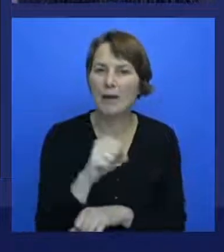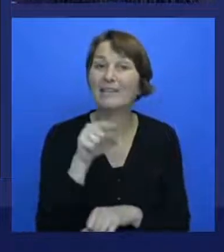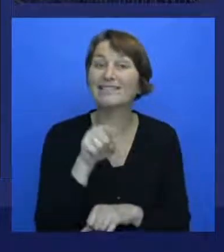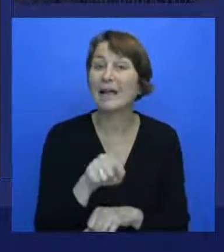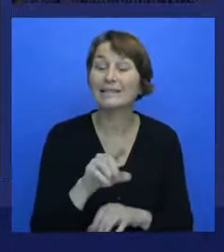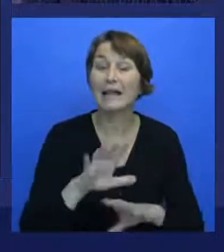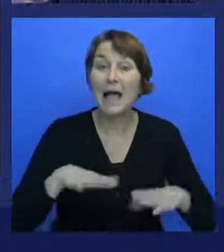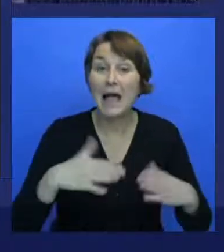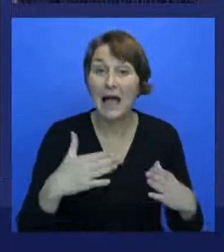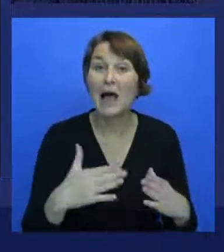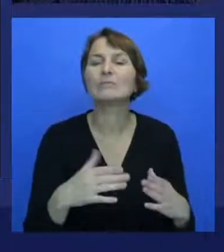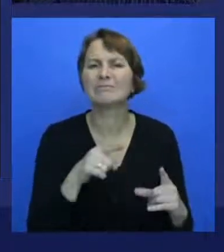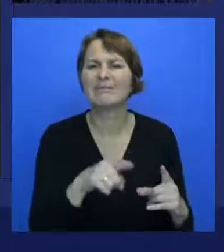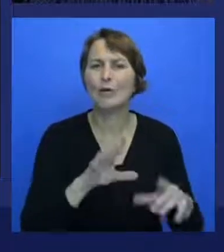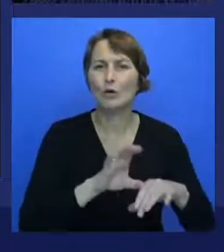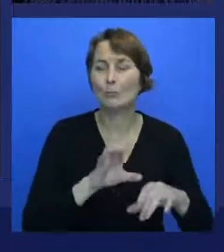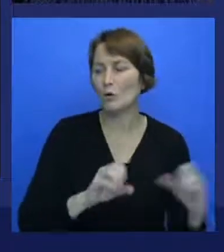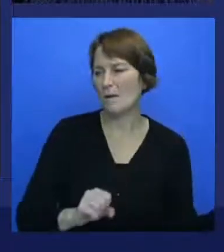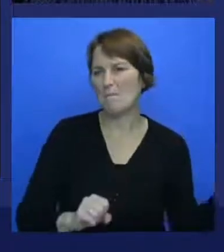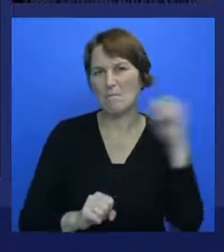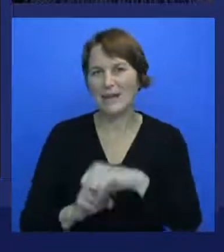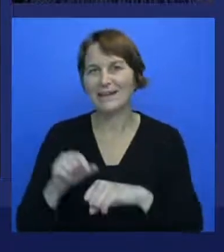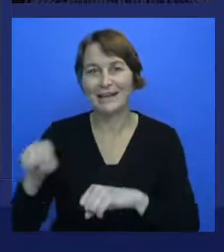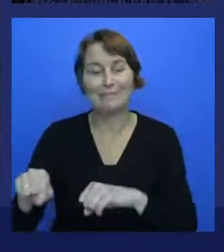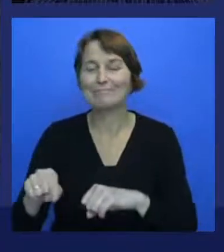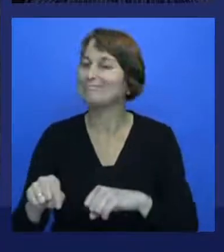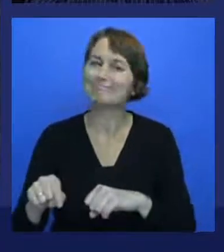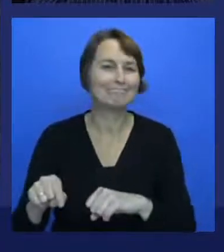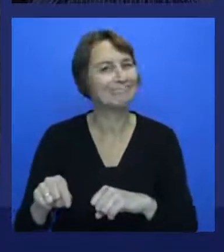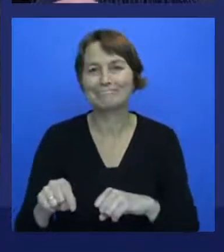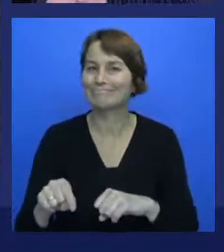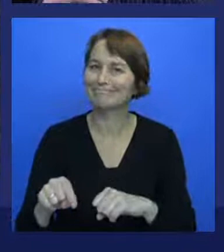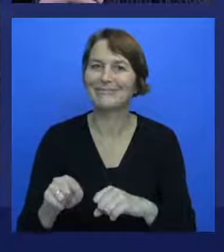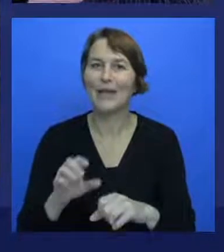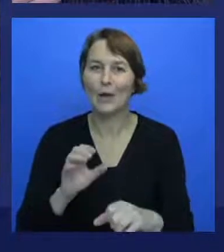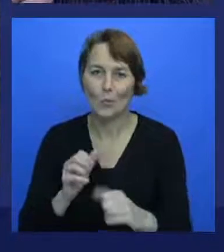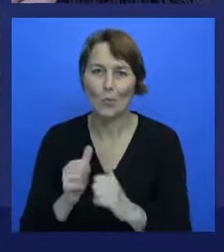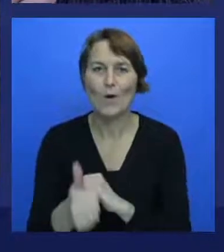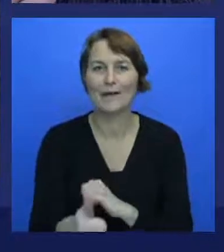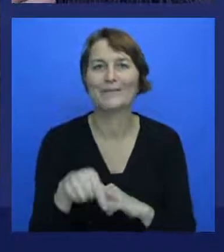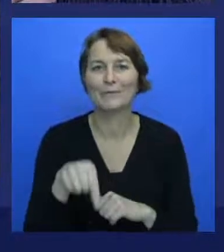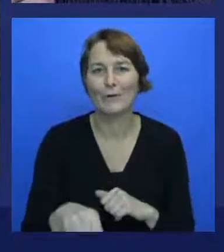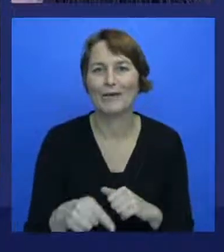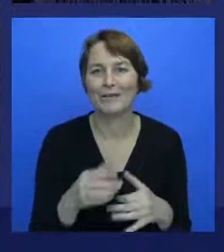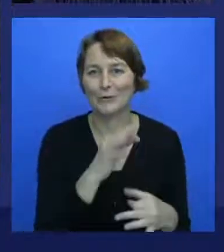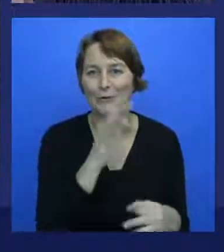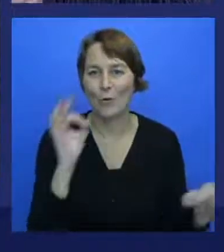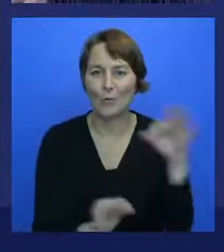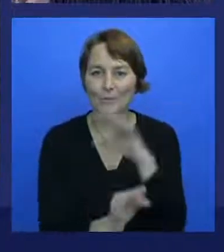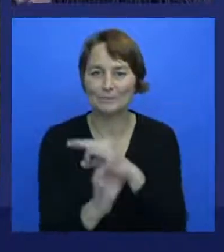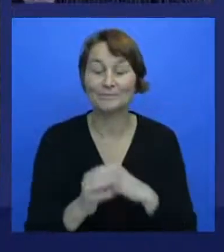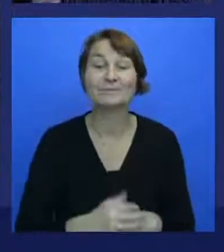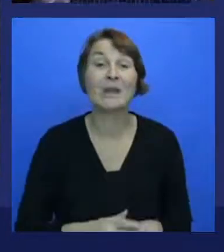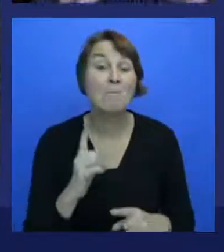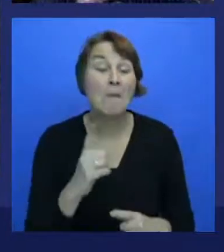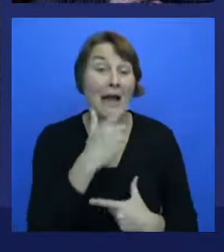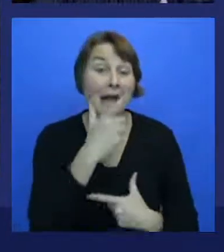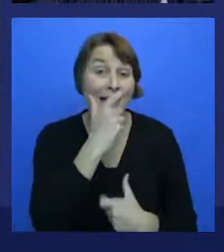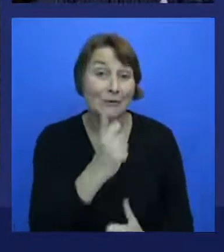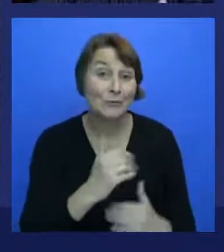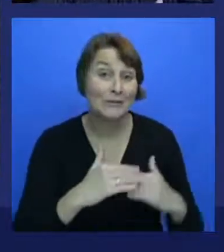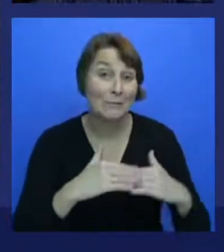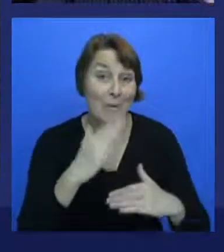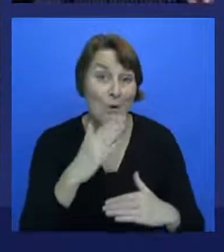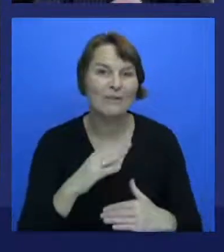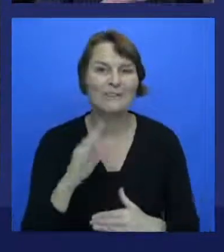Another ascendant moment, but they didn't stop there. I think what's more interesting still is AlphaZero, that they took the approach that they